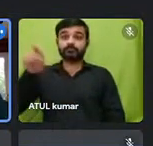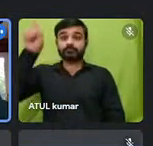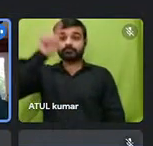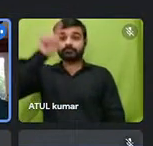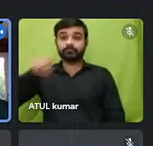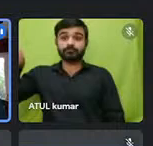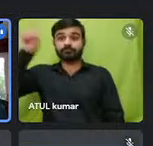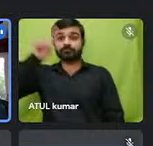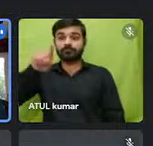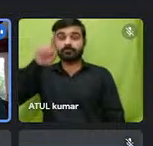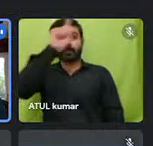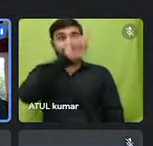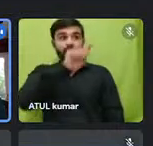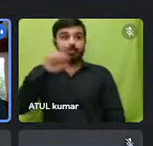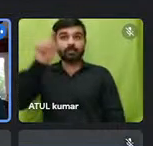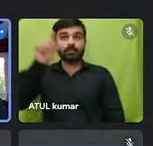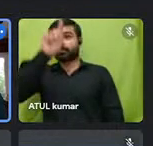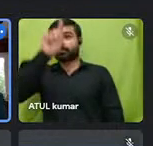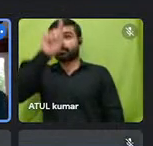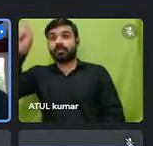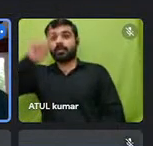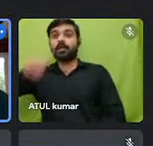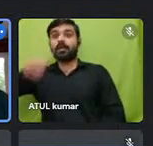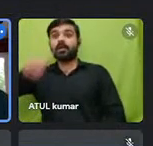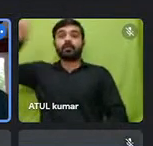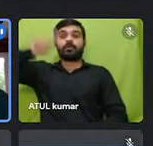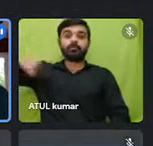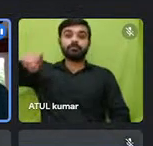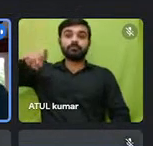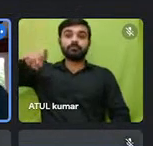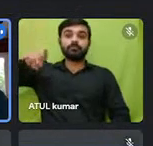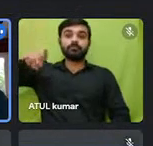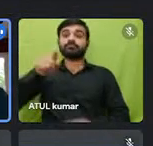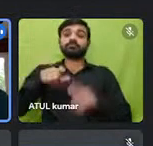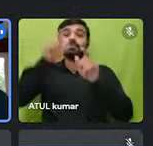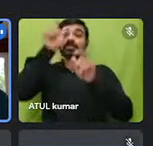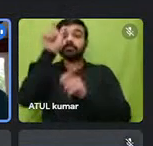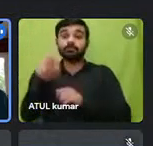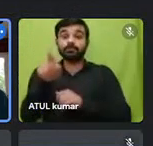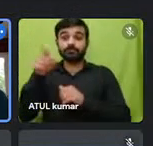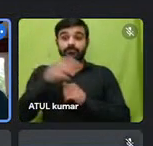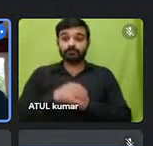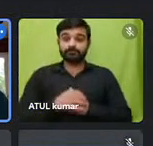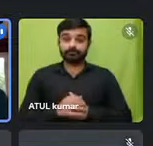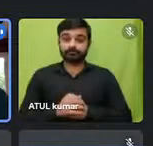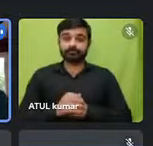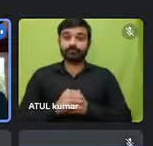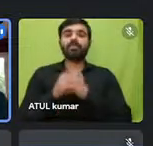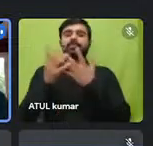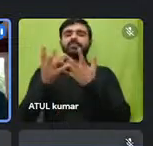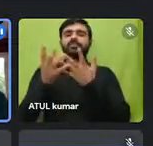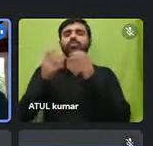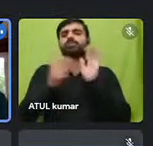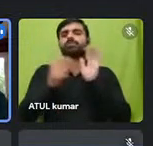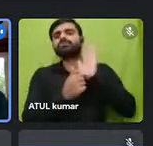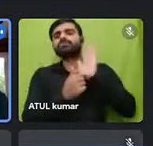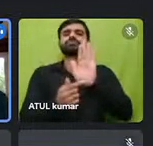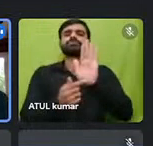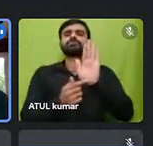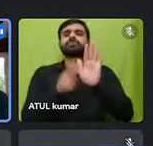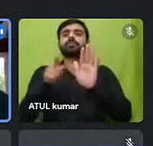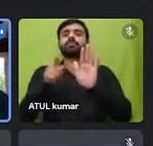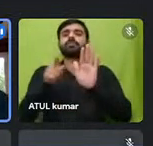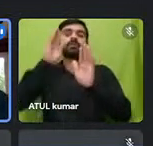circles going from smaller to larger. So the person is basically representing